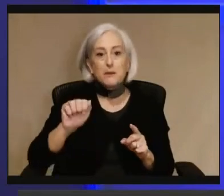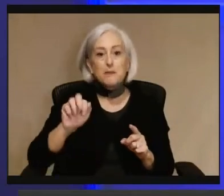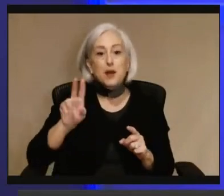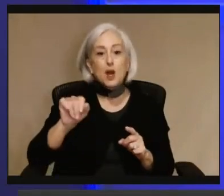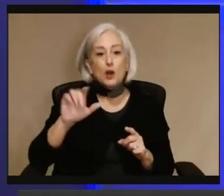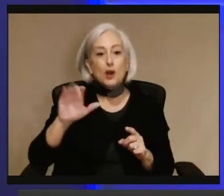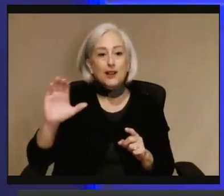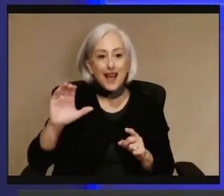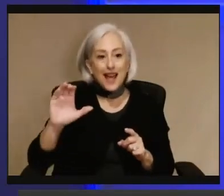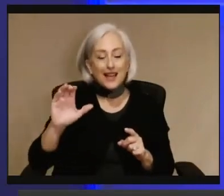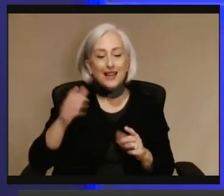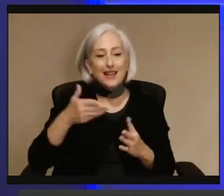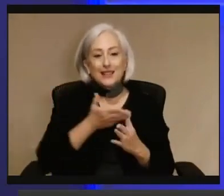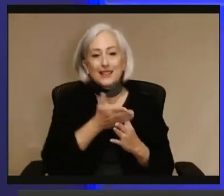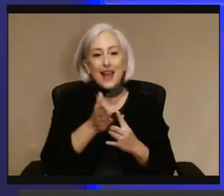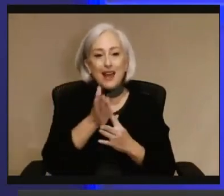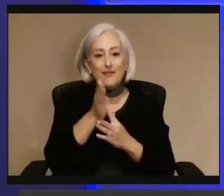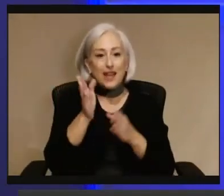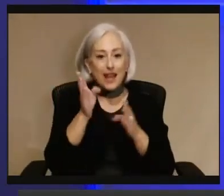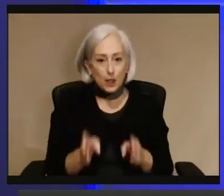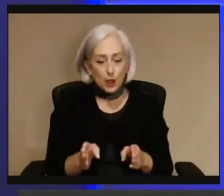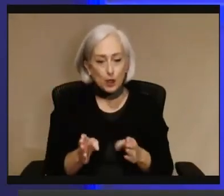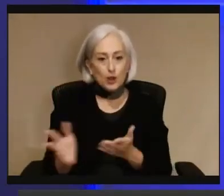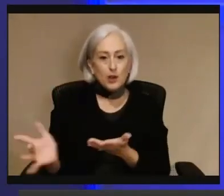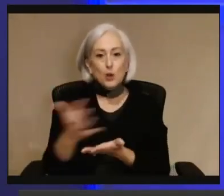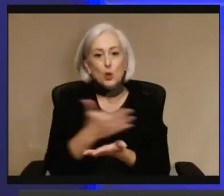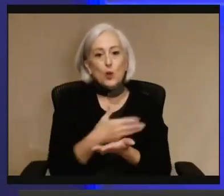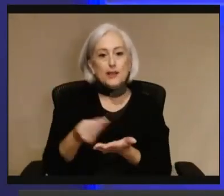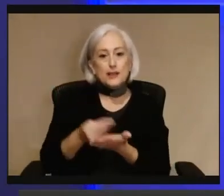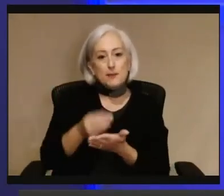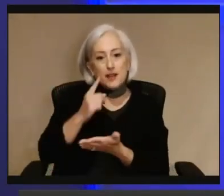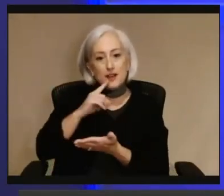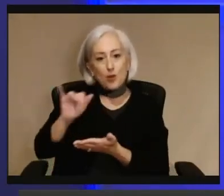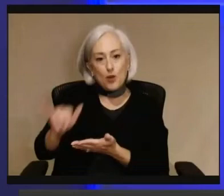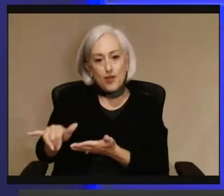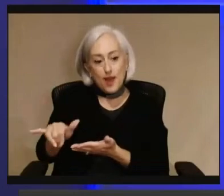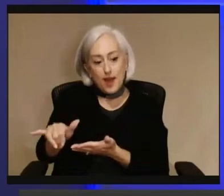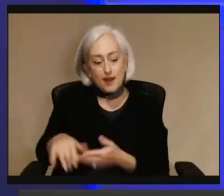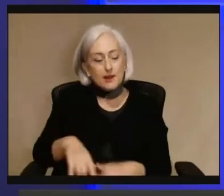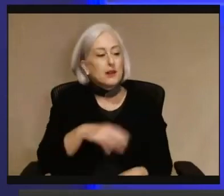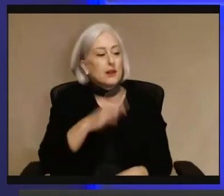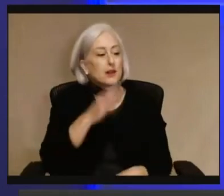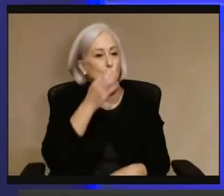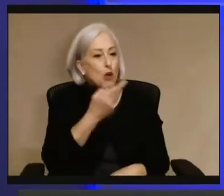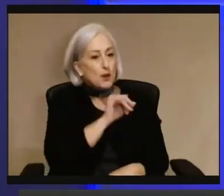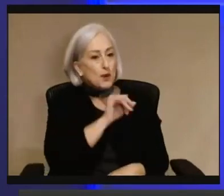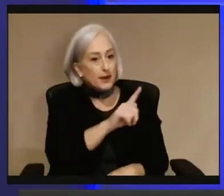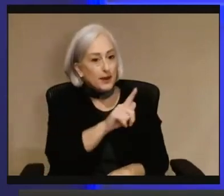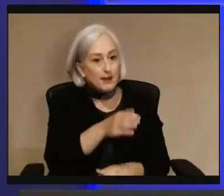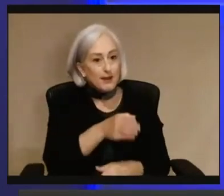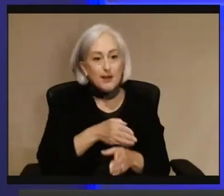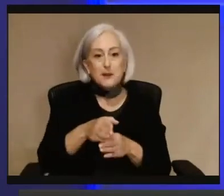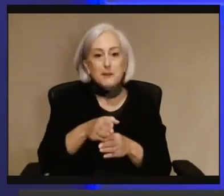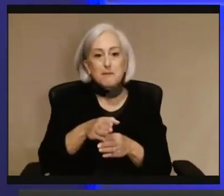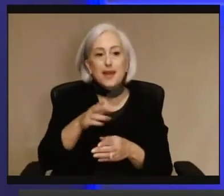that. The need is there. It's at Strawberry Hill, it's at main campus, it's in our psychiatric liaison